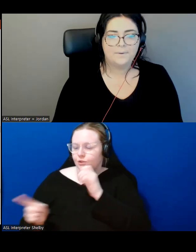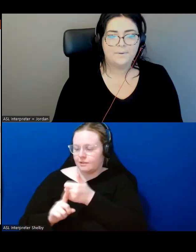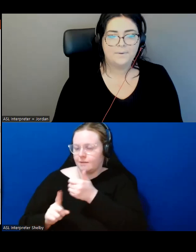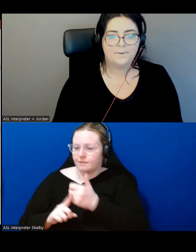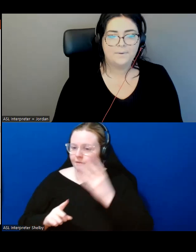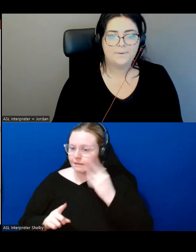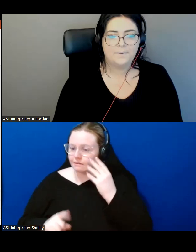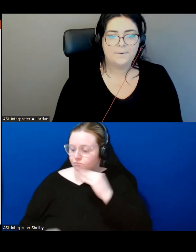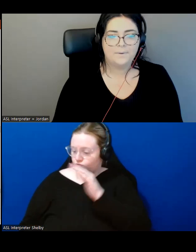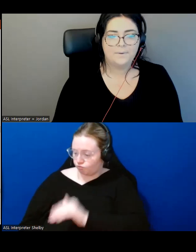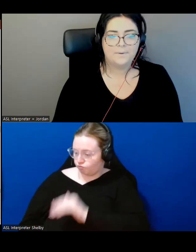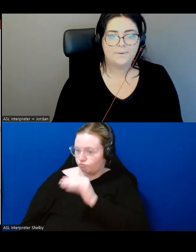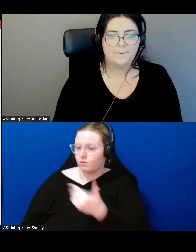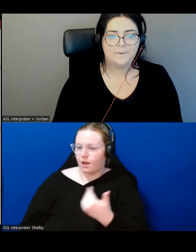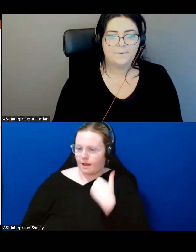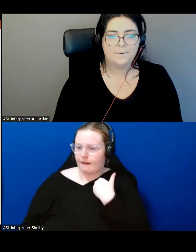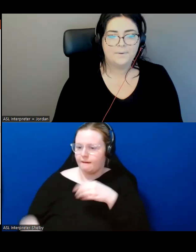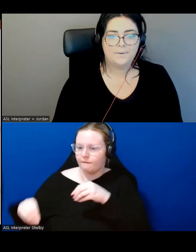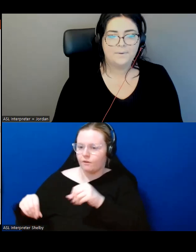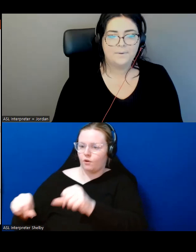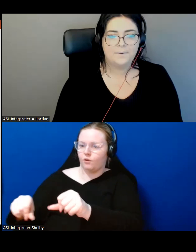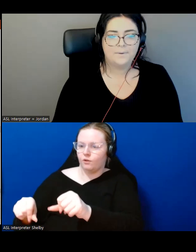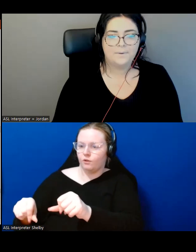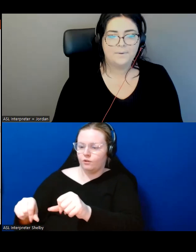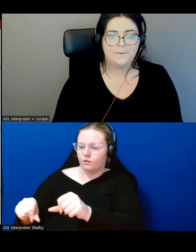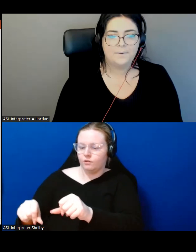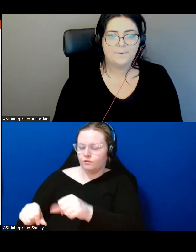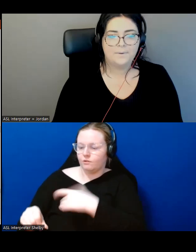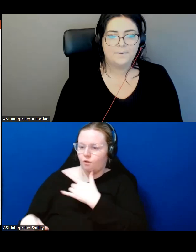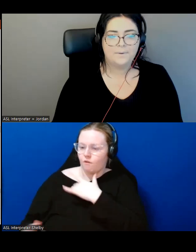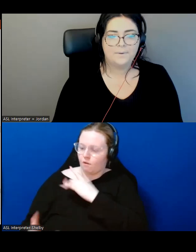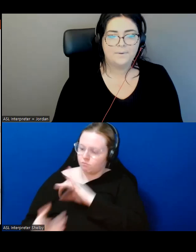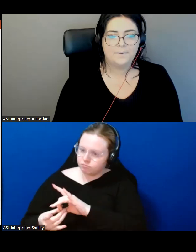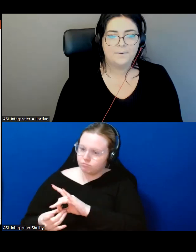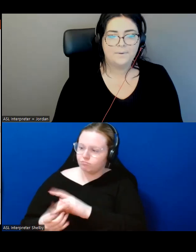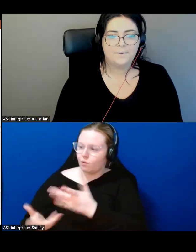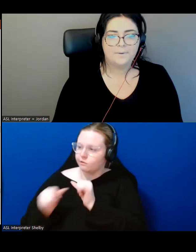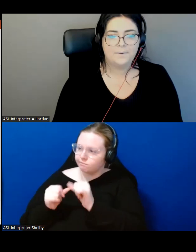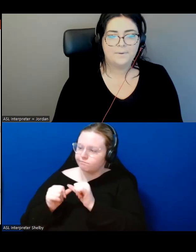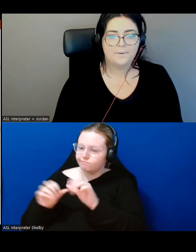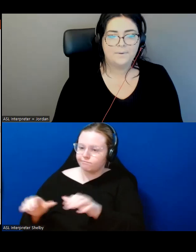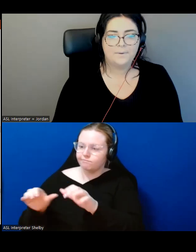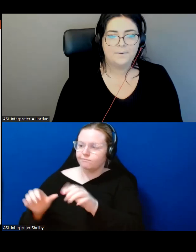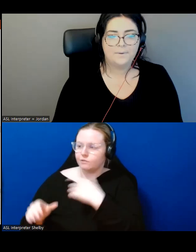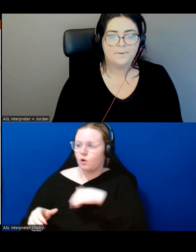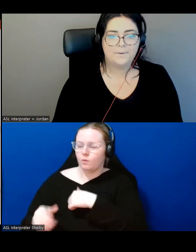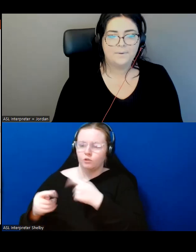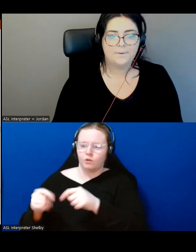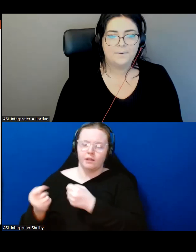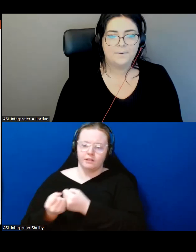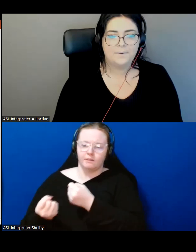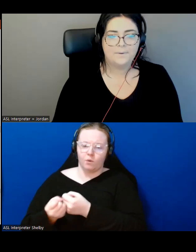I think they have a special connection with those types of activities. So we try to support those as much as we